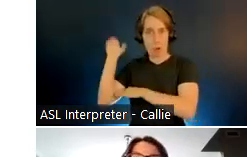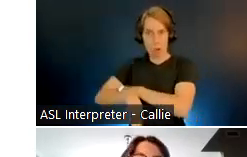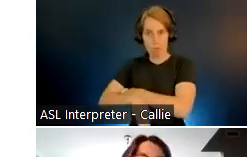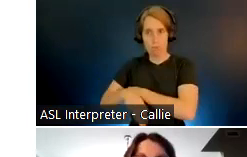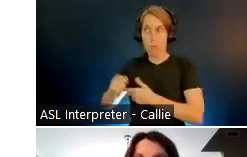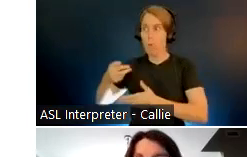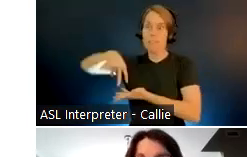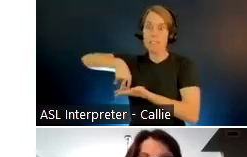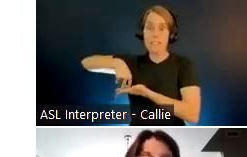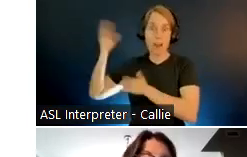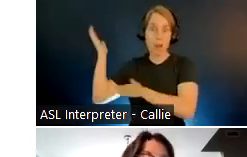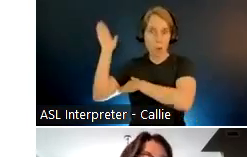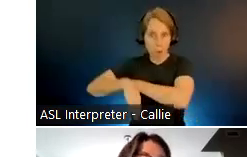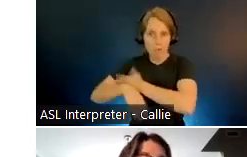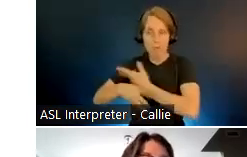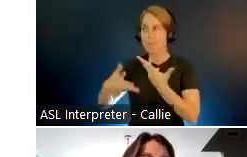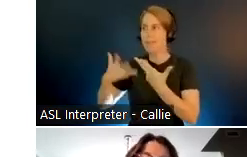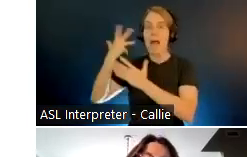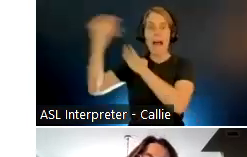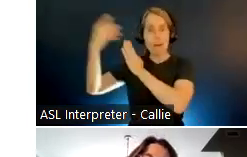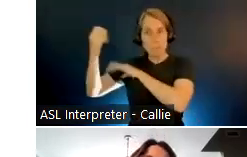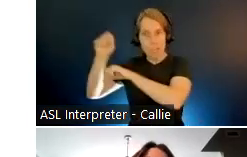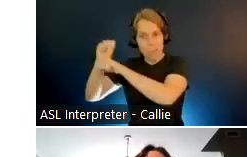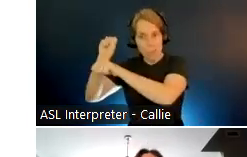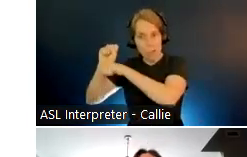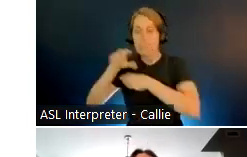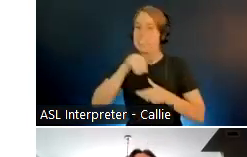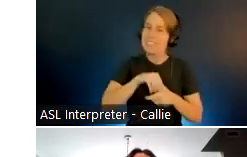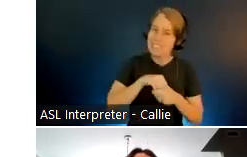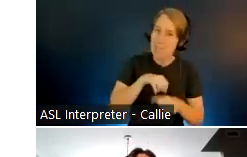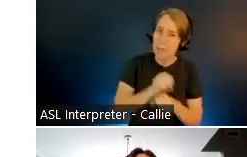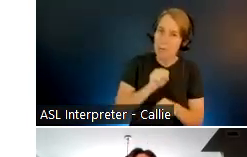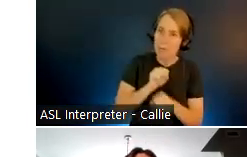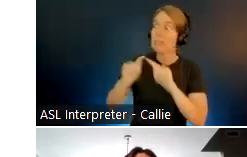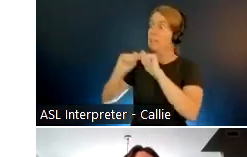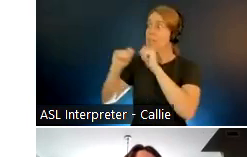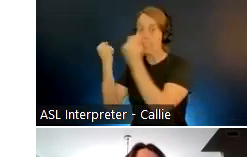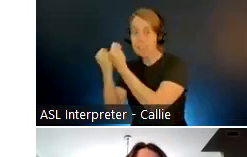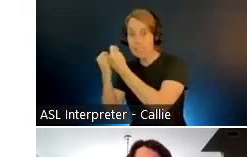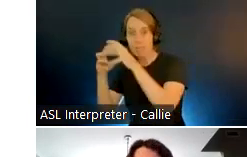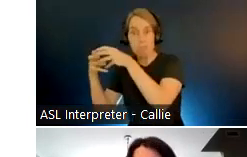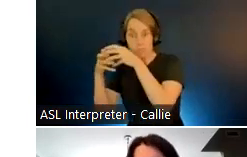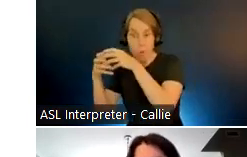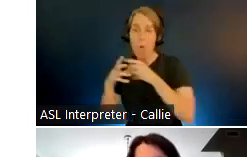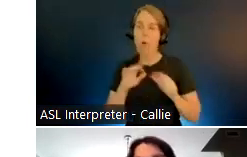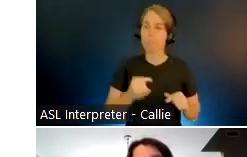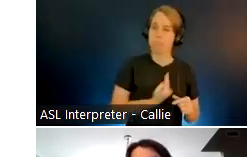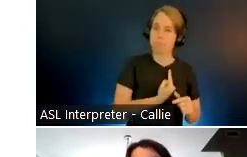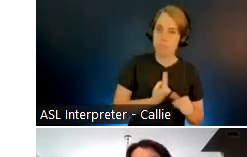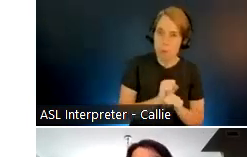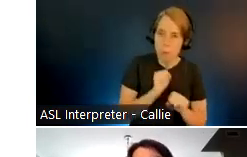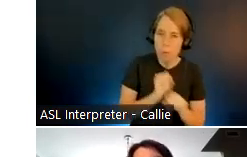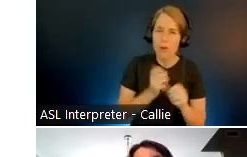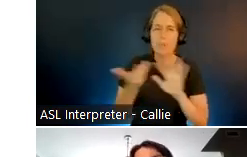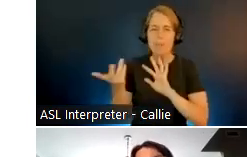you working with a lot of people? Or are you mainly working by yourself? So that vocational assessment is really important to help